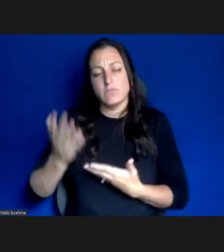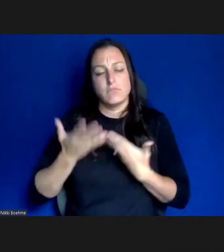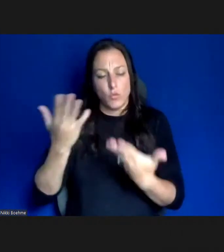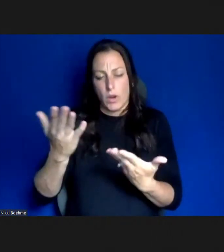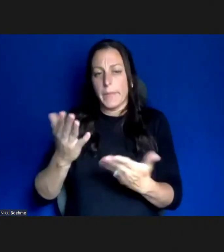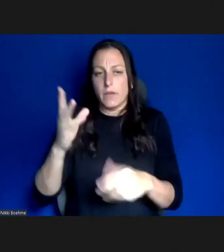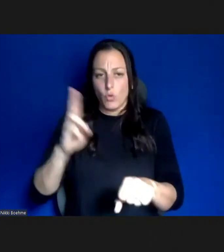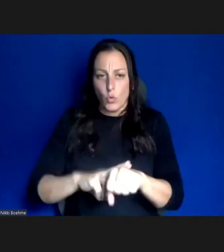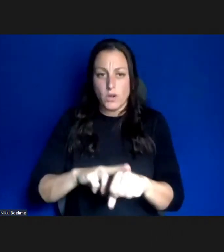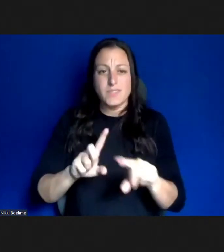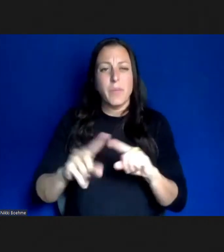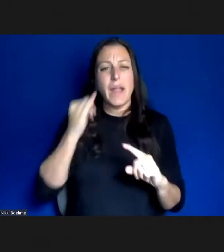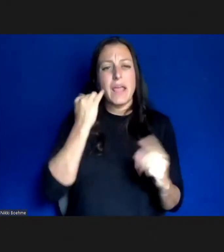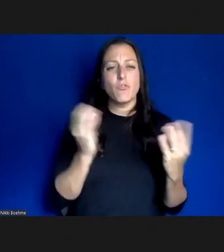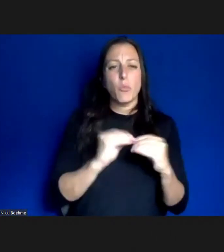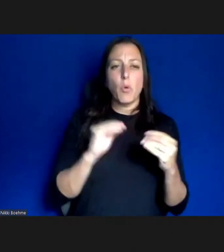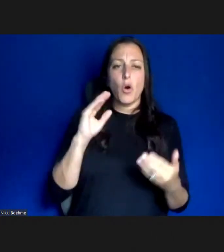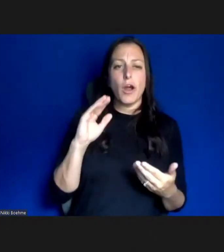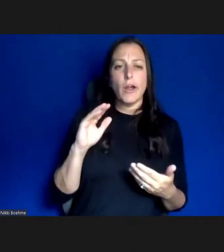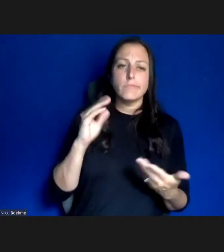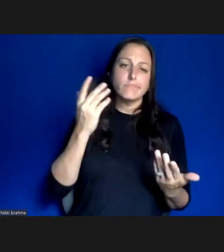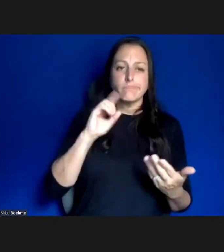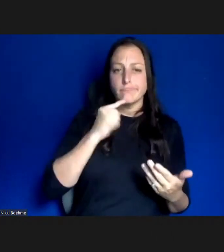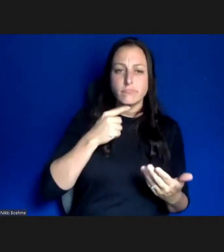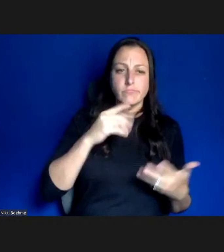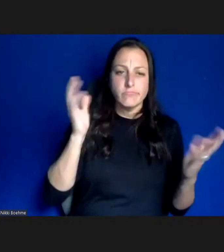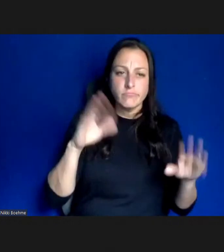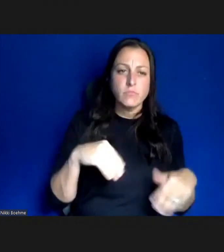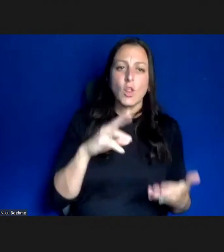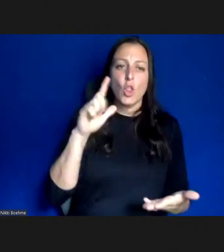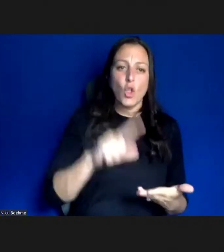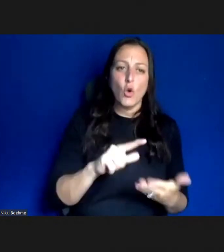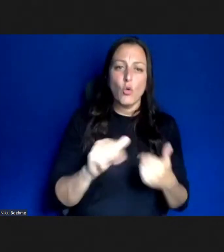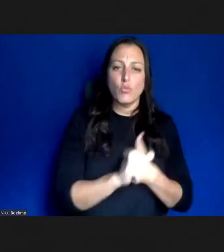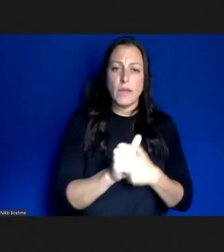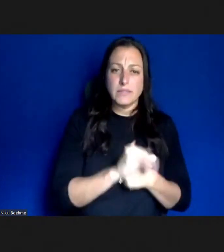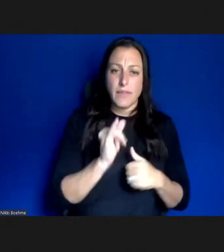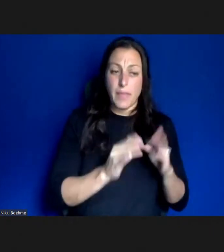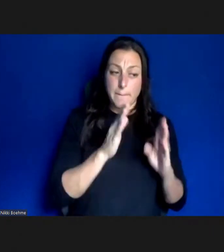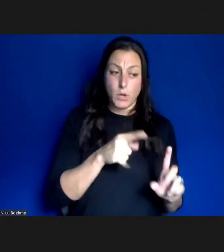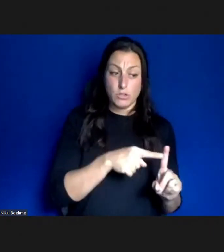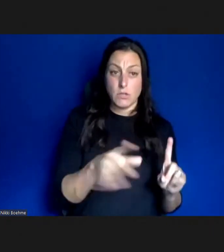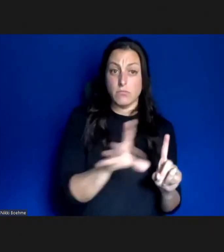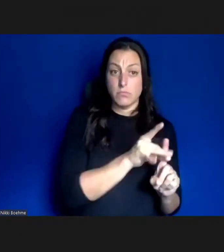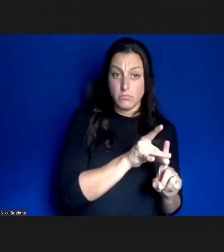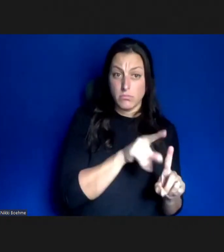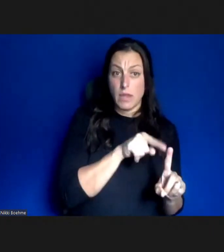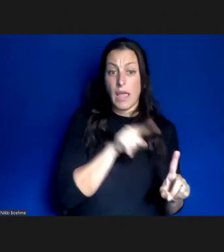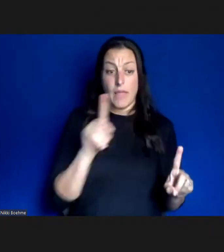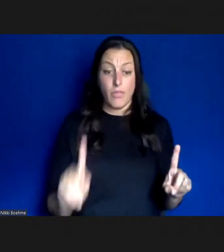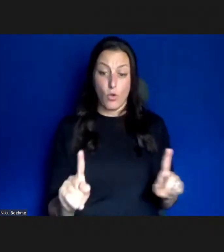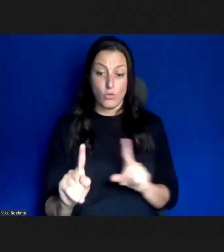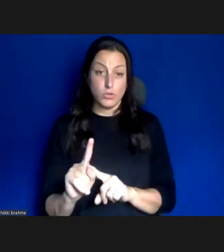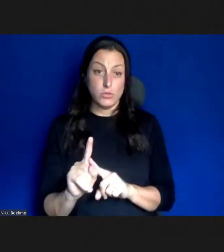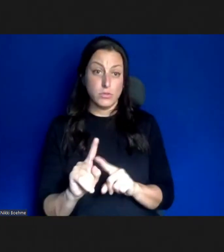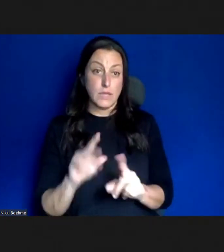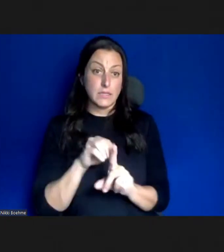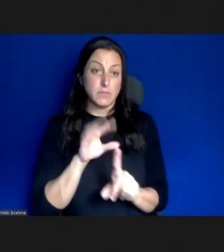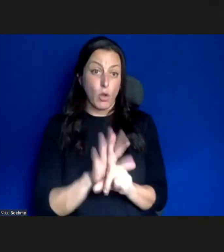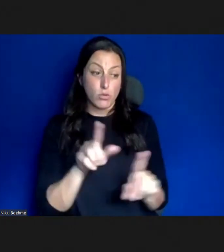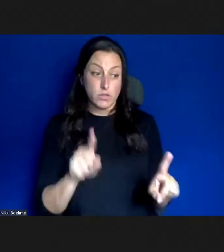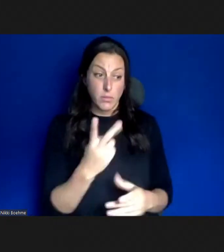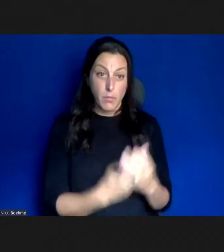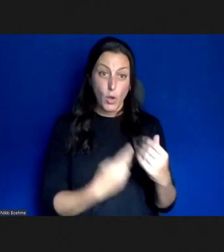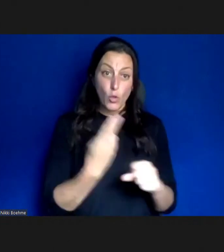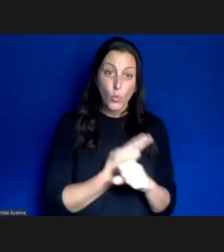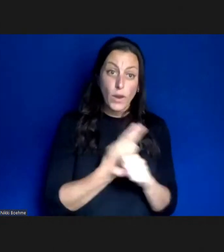risk situations, so when both parties, the individual that was infected and the individual that was exposed, were wearing a mask, other settings like